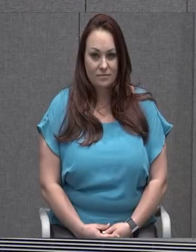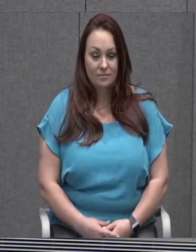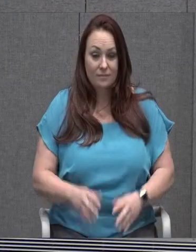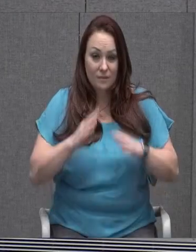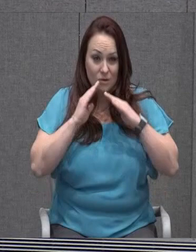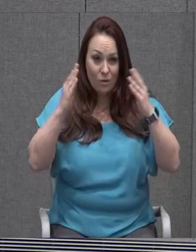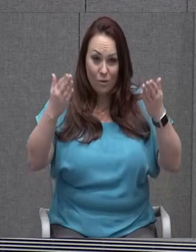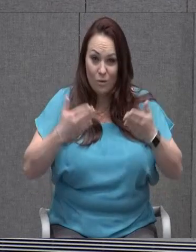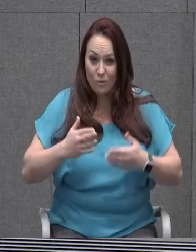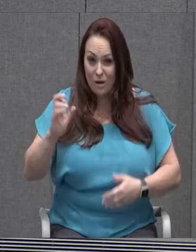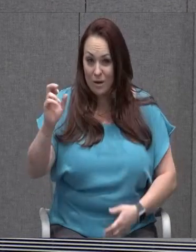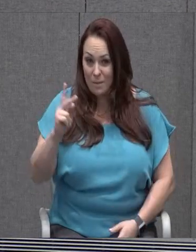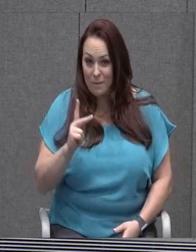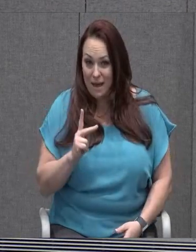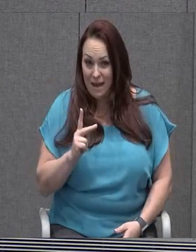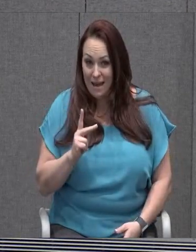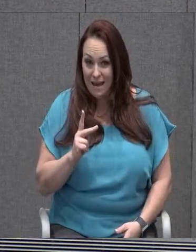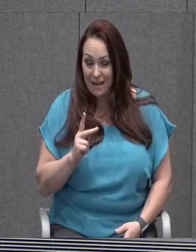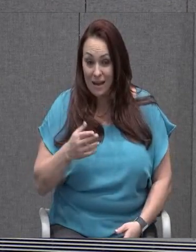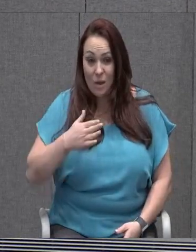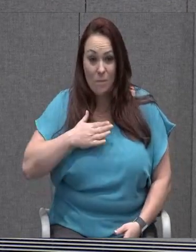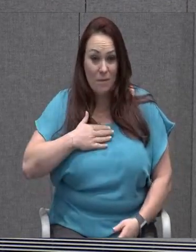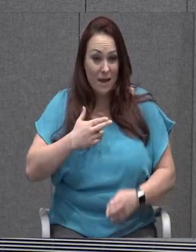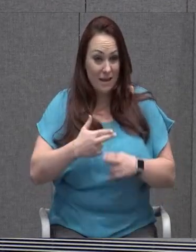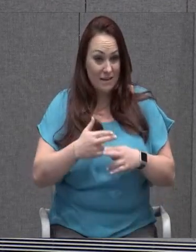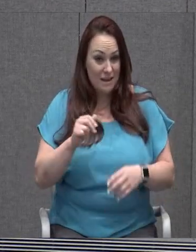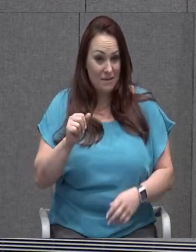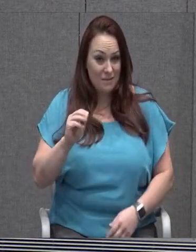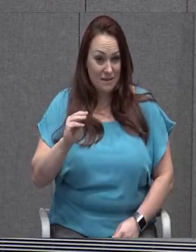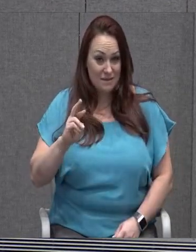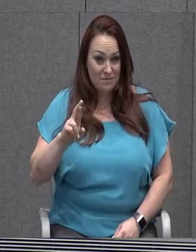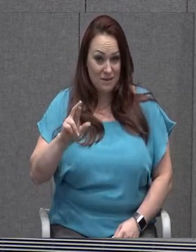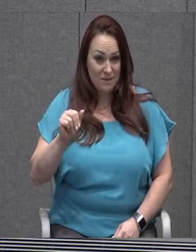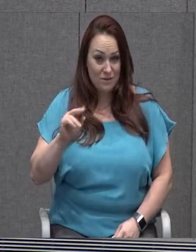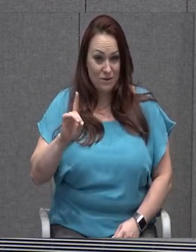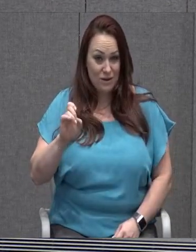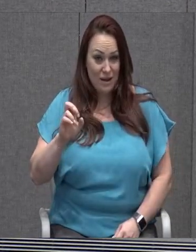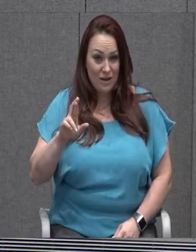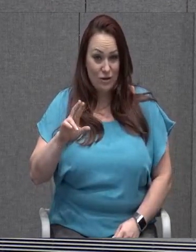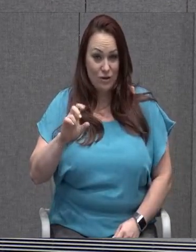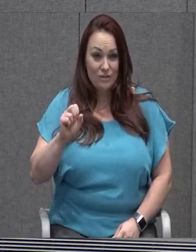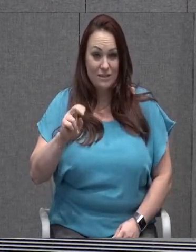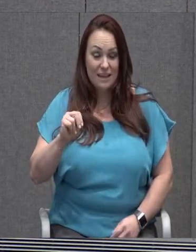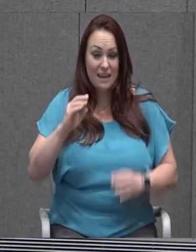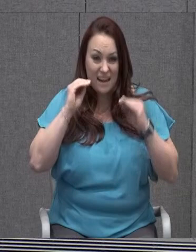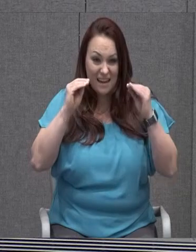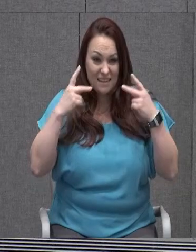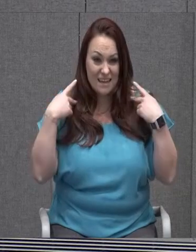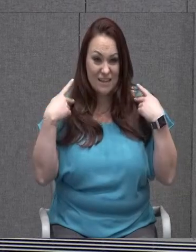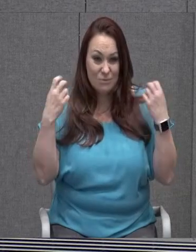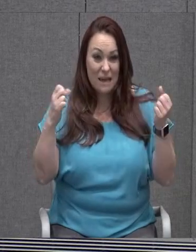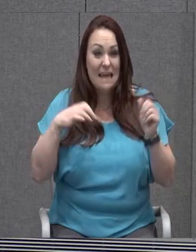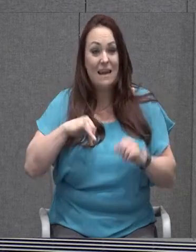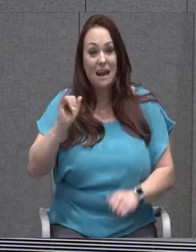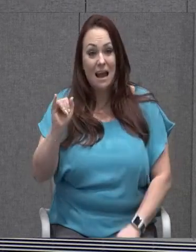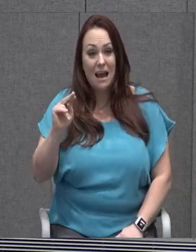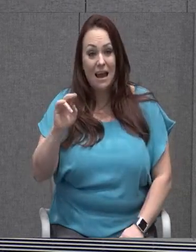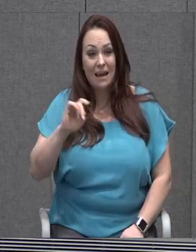Welcome back. So my name is Mr. Anderson, and I teach physical education at Inez Elementary School. Go